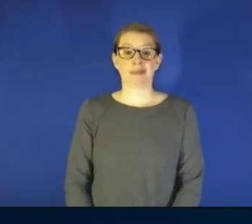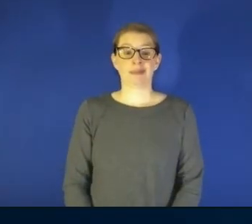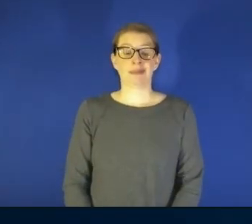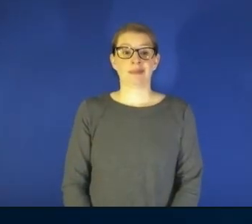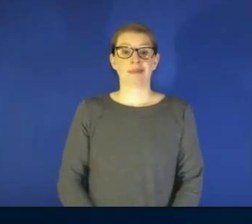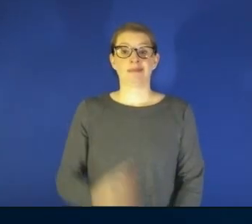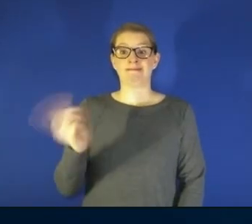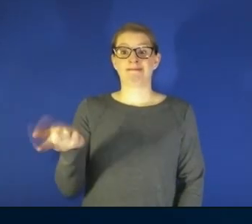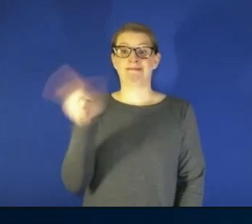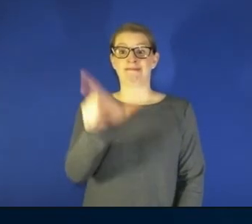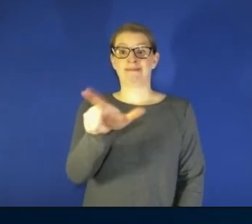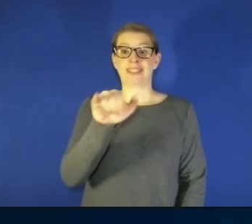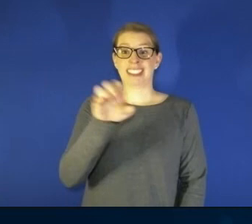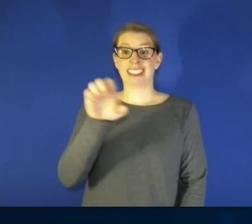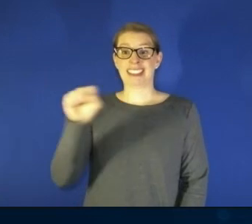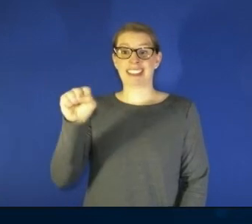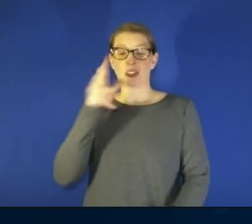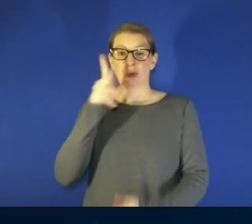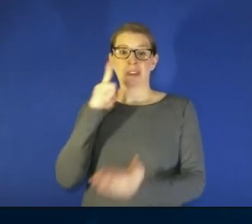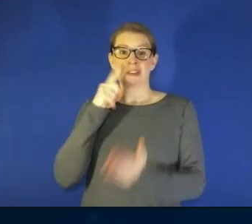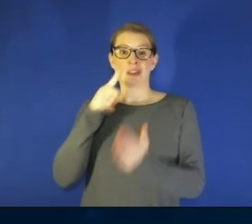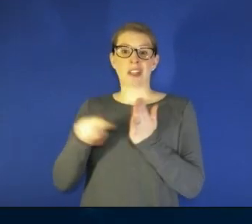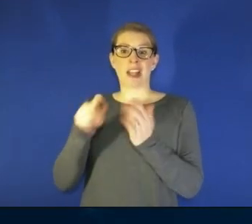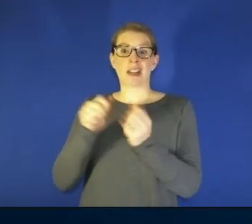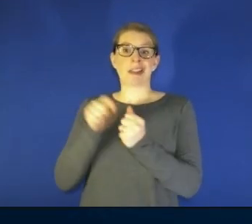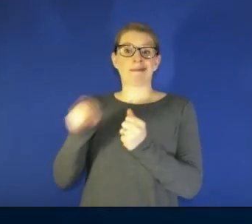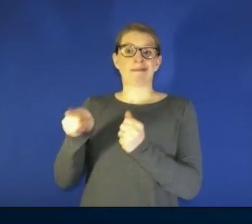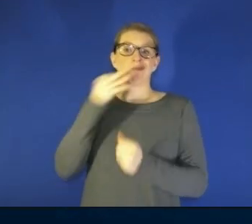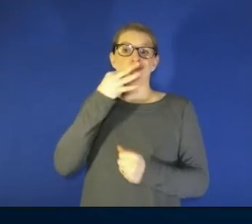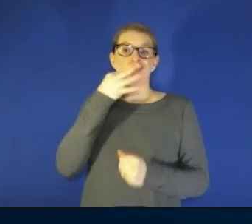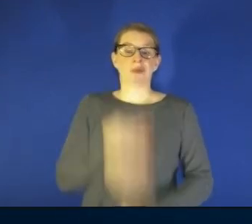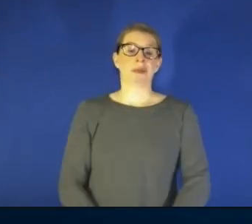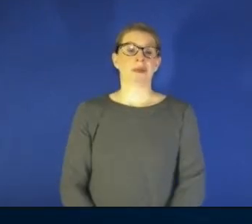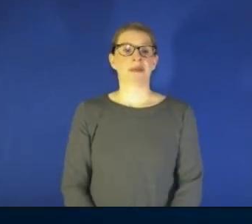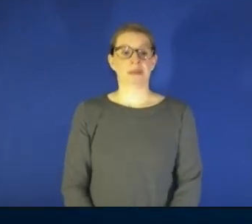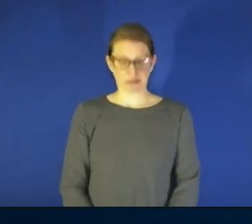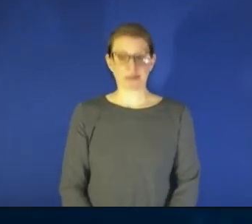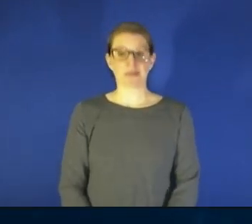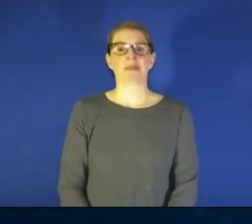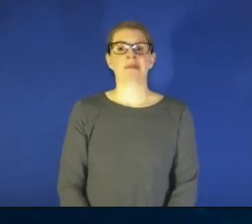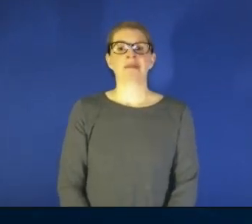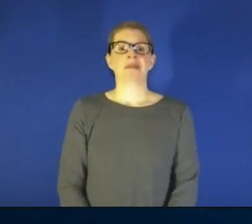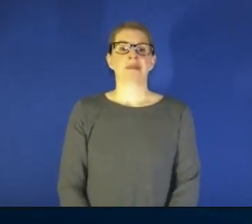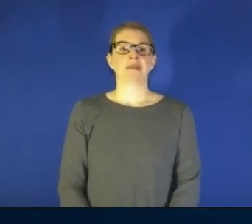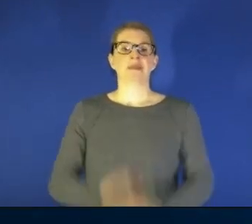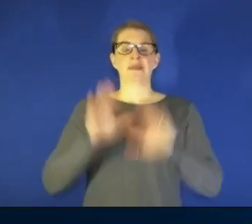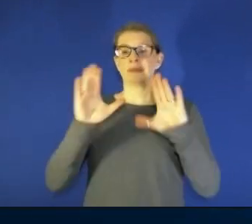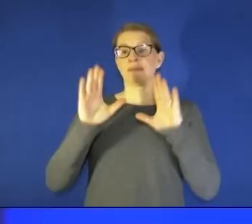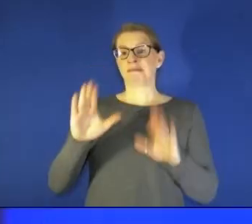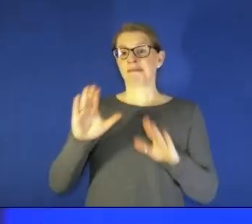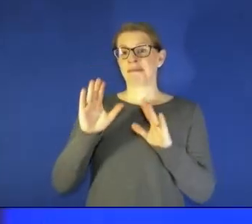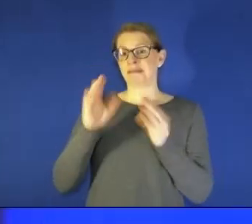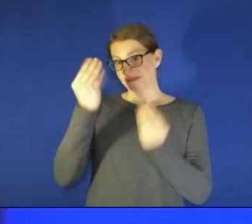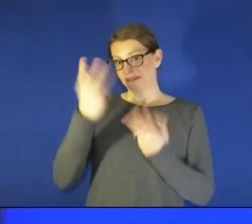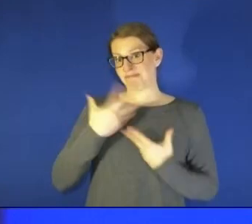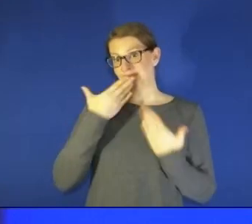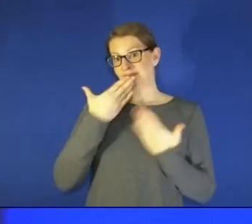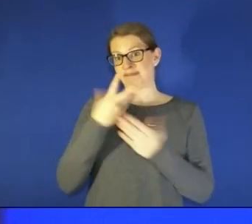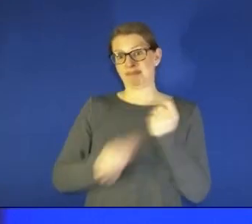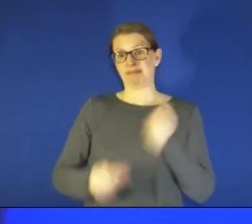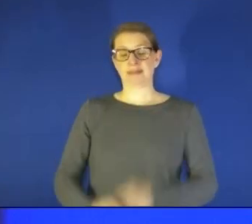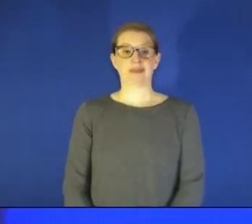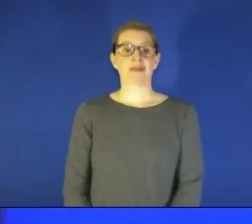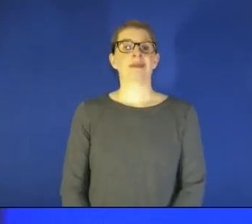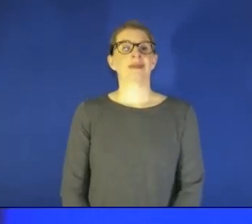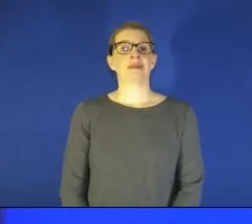toss it back to you, and we'll check back in with Dr. Bonsall in a little bit. Okay, let's do it. Very cool. Great insight today. Thank you both. All right. Anything